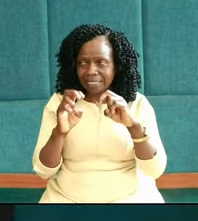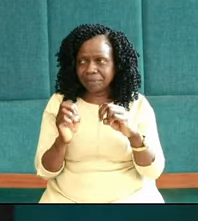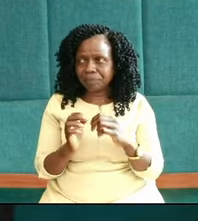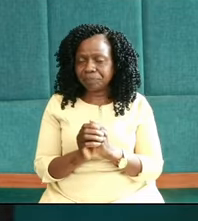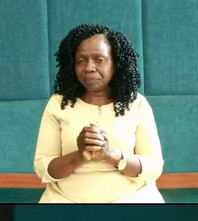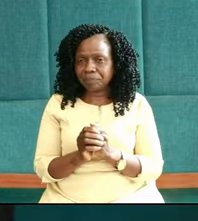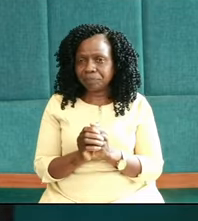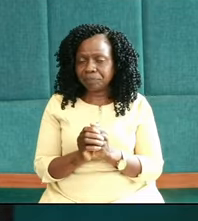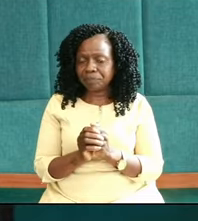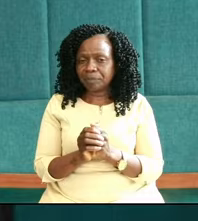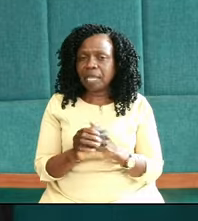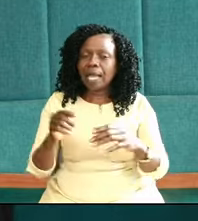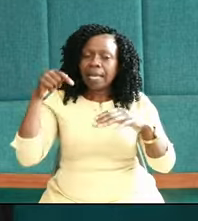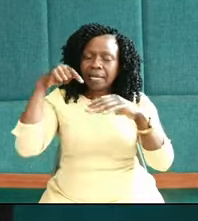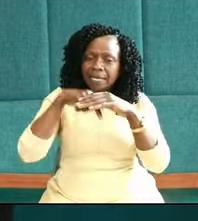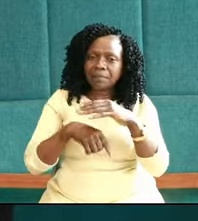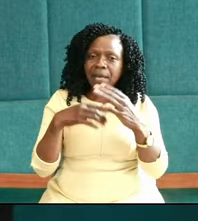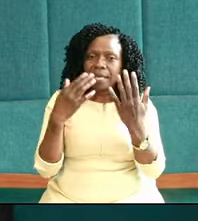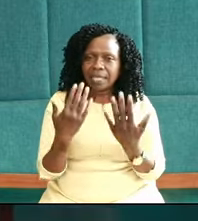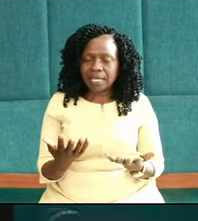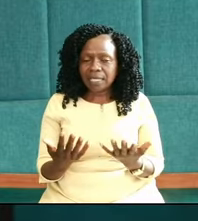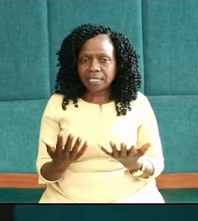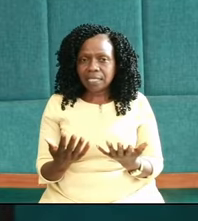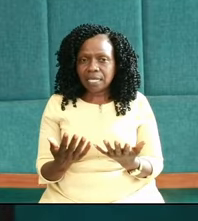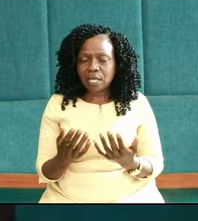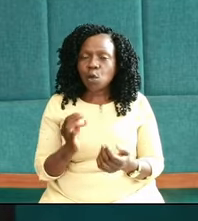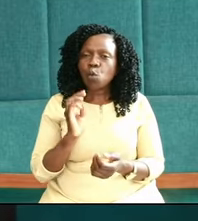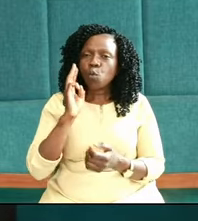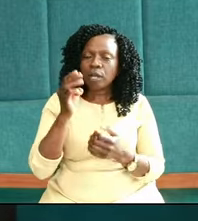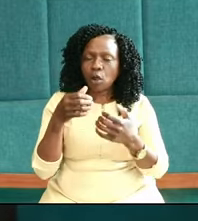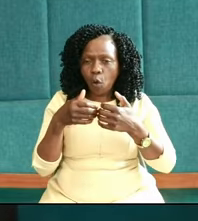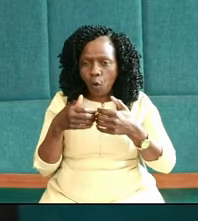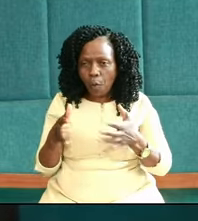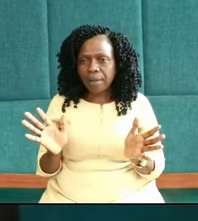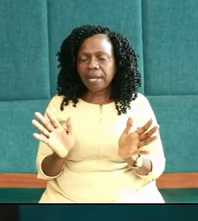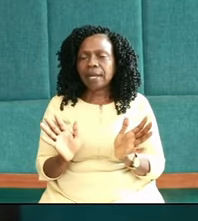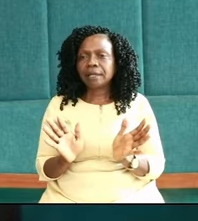deeper things will unfold.